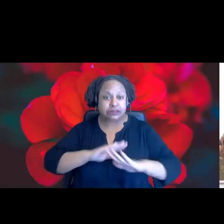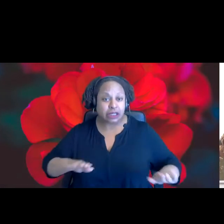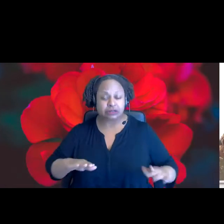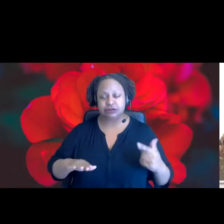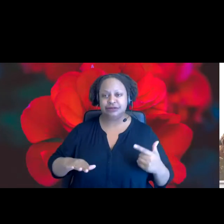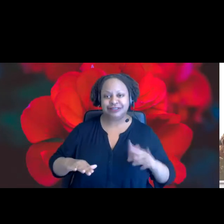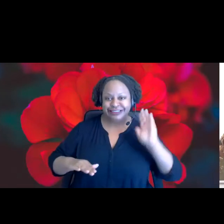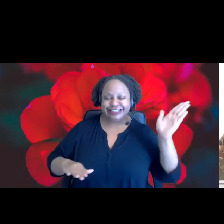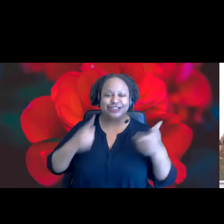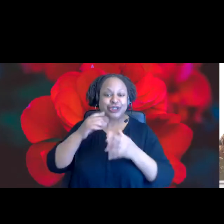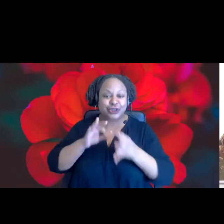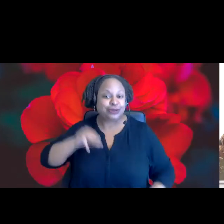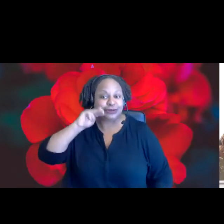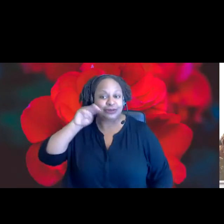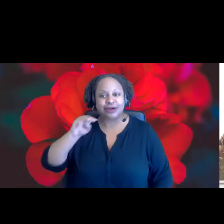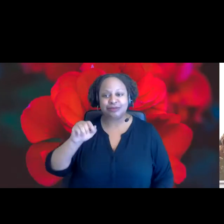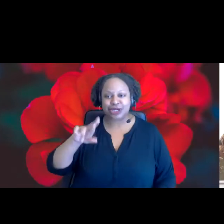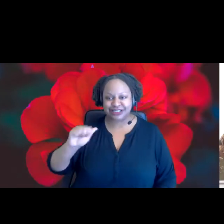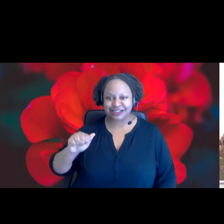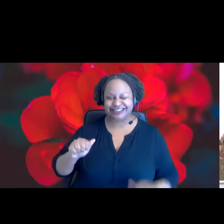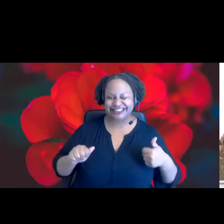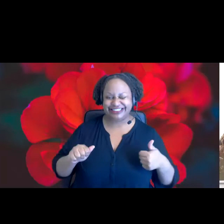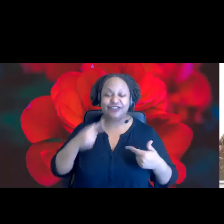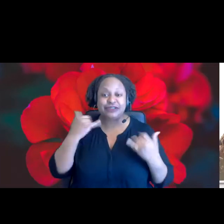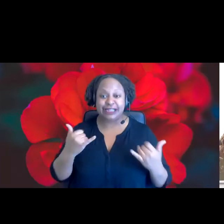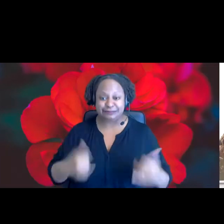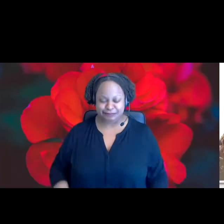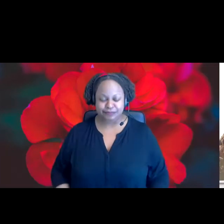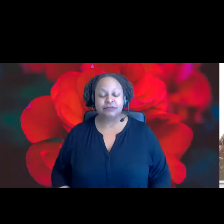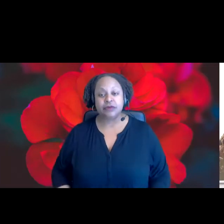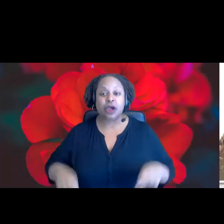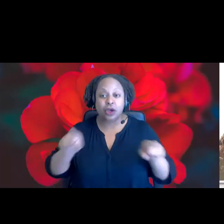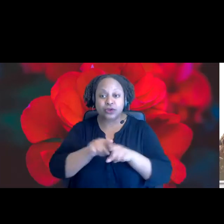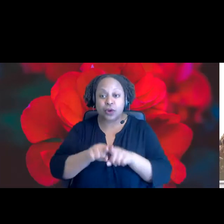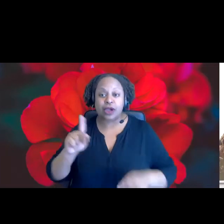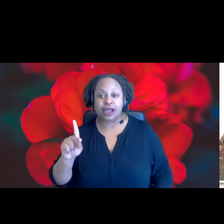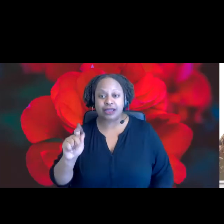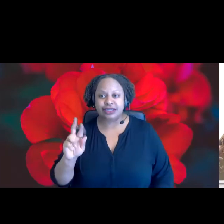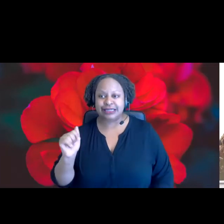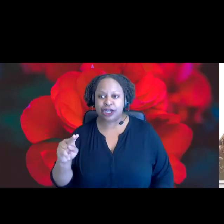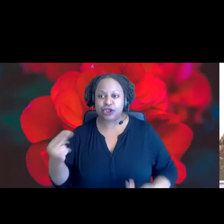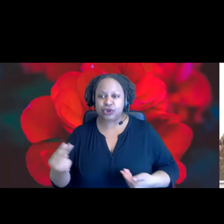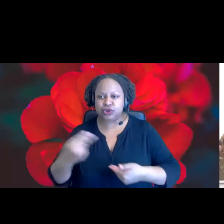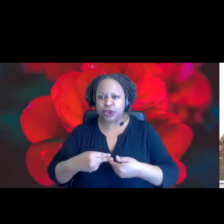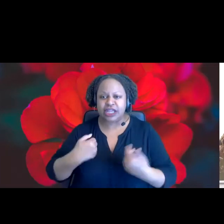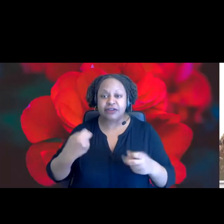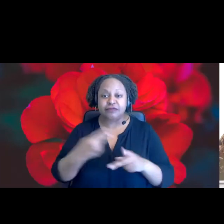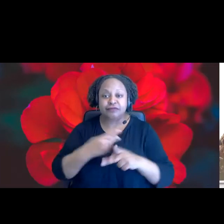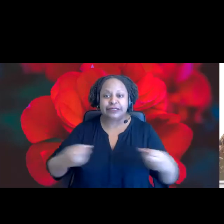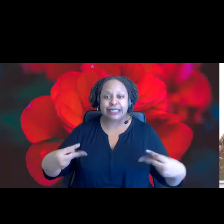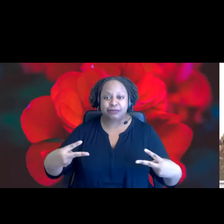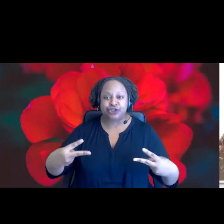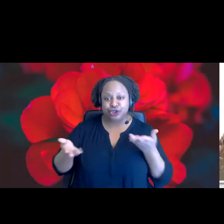shout out to Marcia, who is our ASL interpreter for today, and Karen, who joined us, who I think they're working out the captioning services.